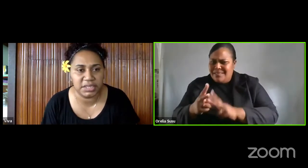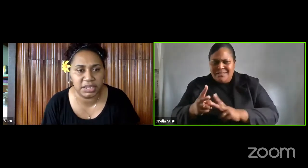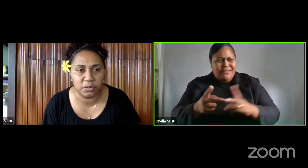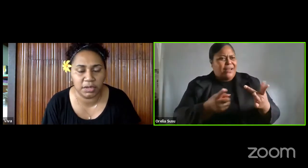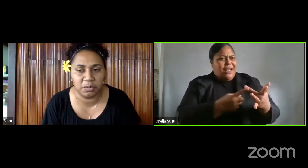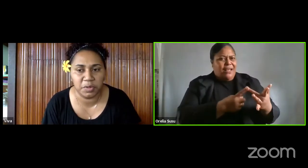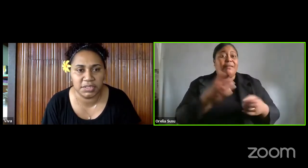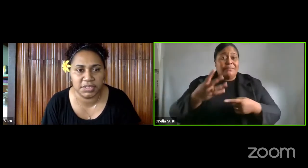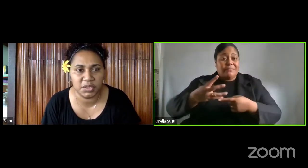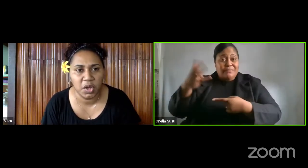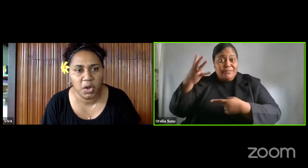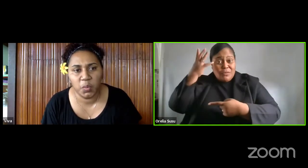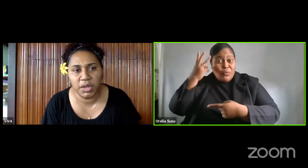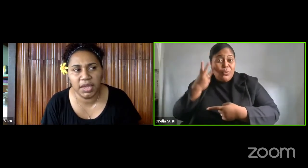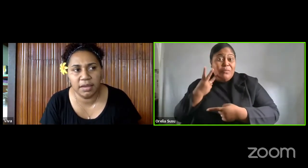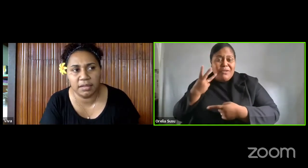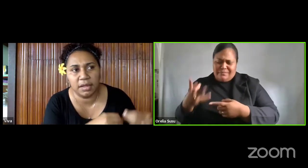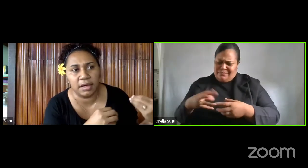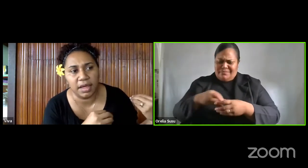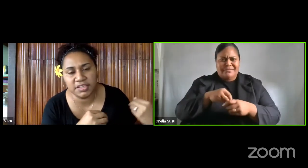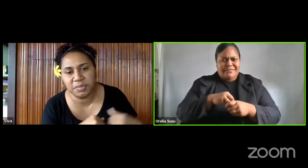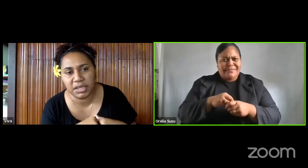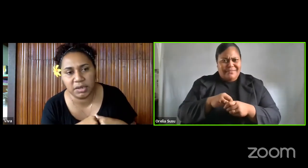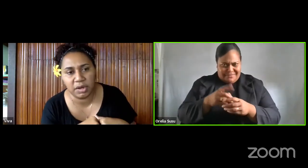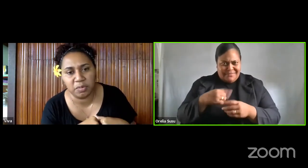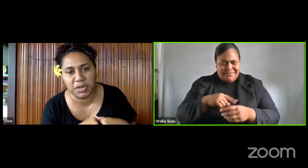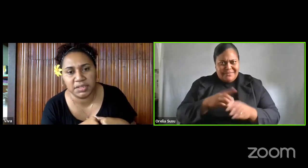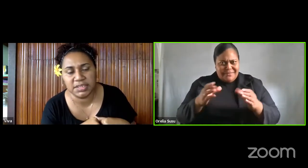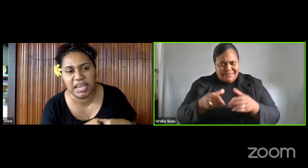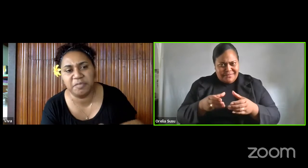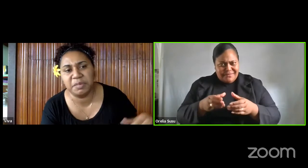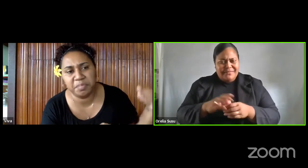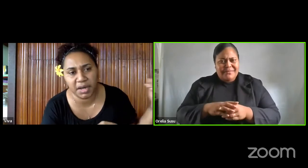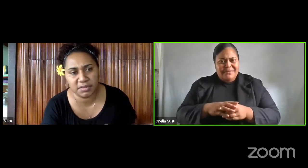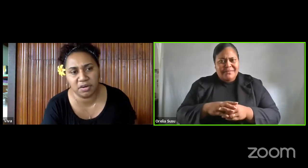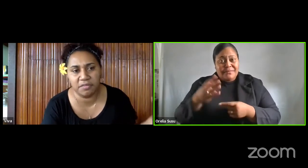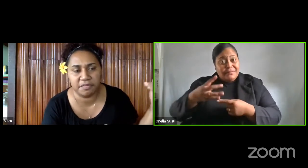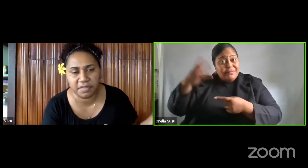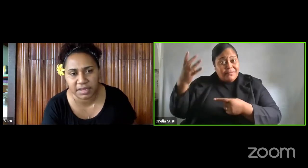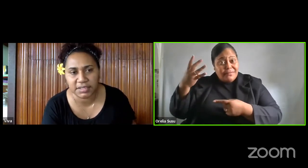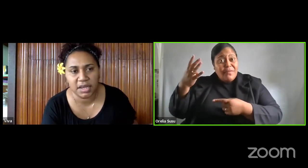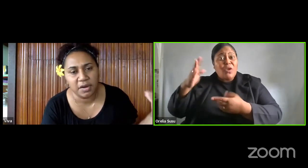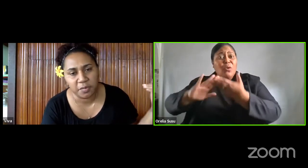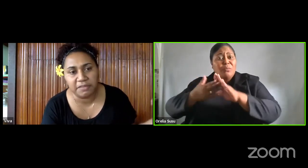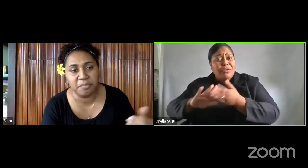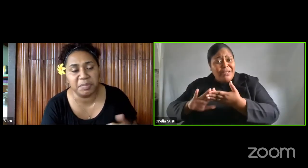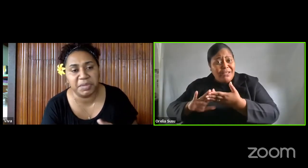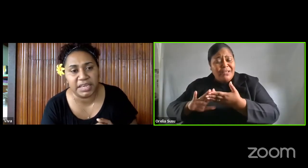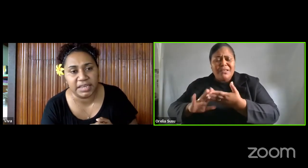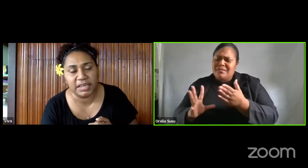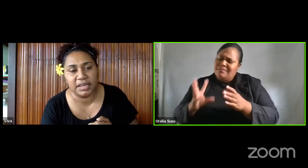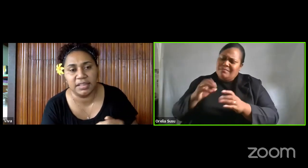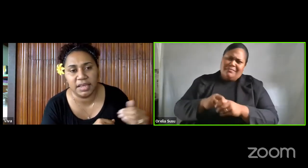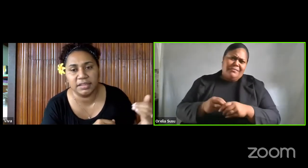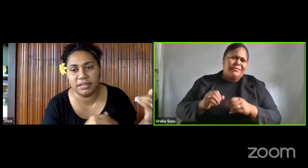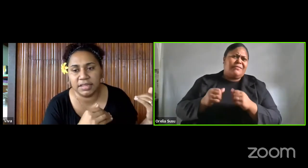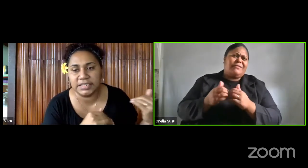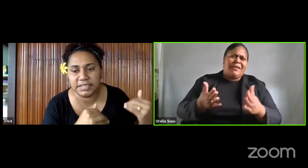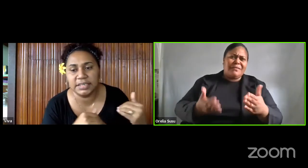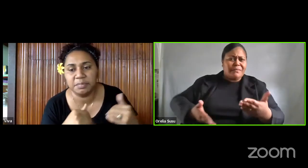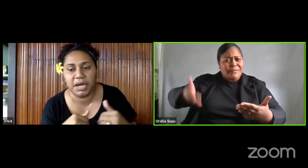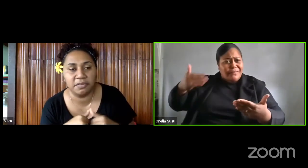LGBTQI communities. We, LGBTQI communities have been part of this right from the beginning, and